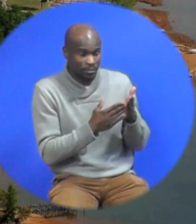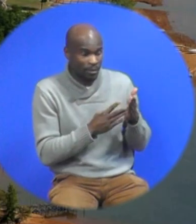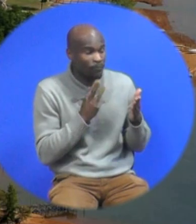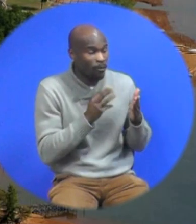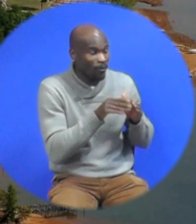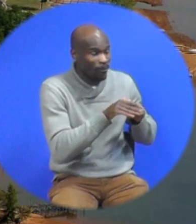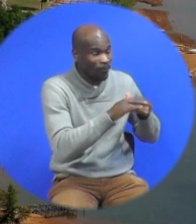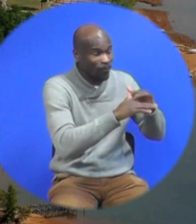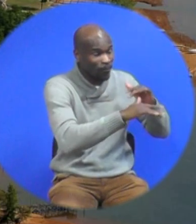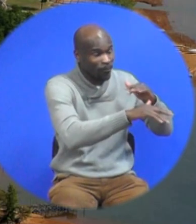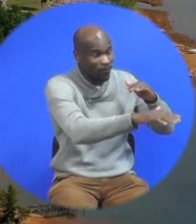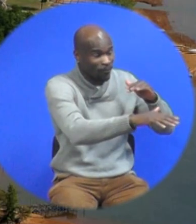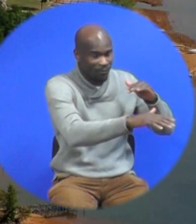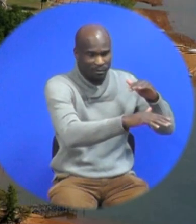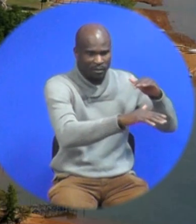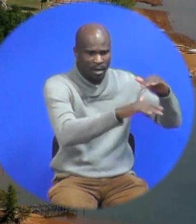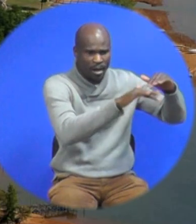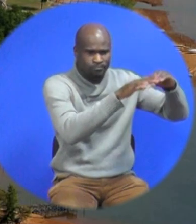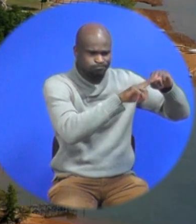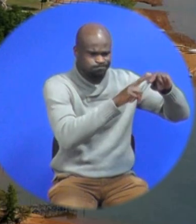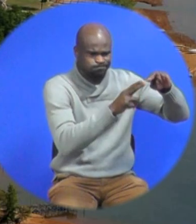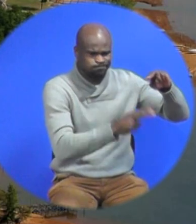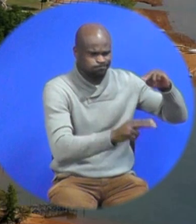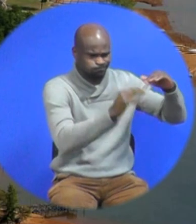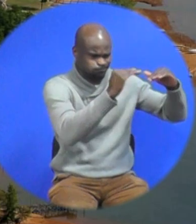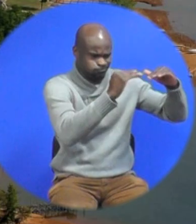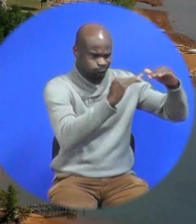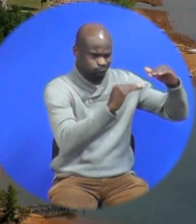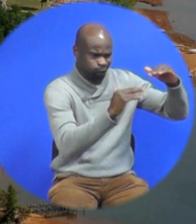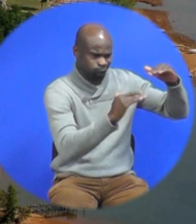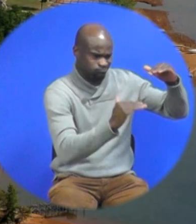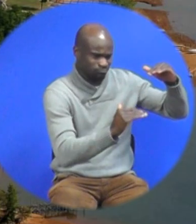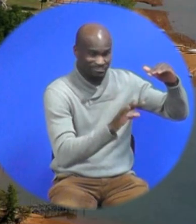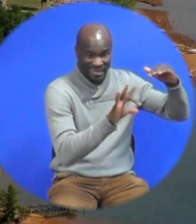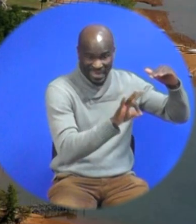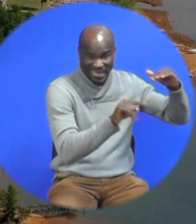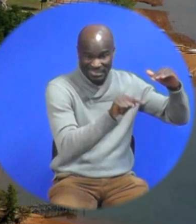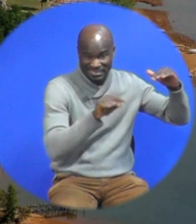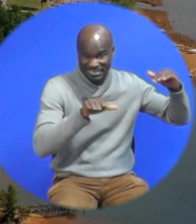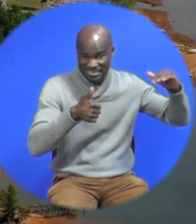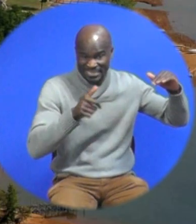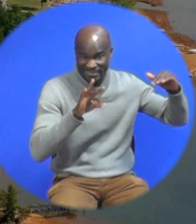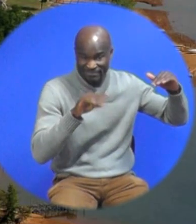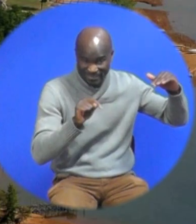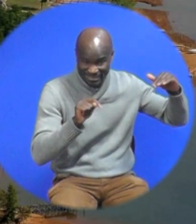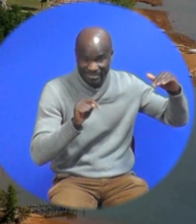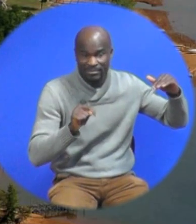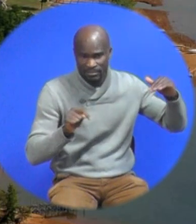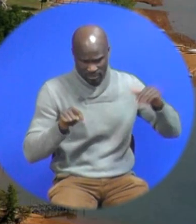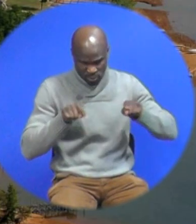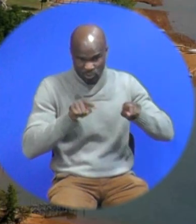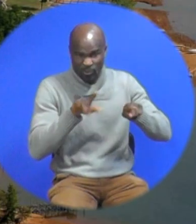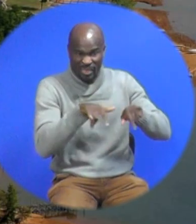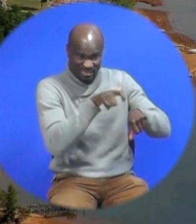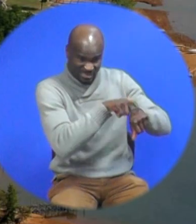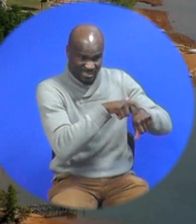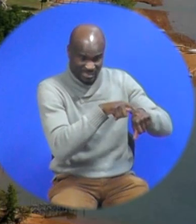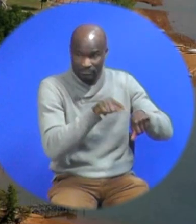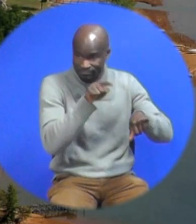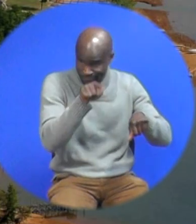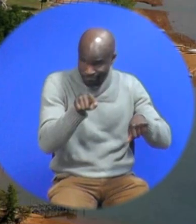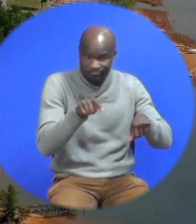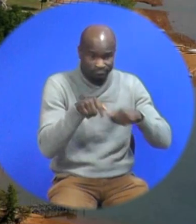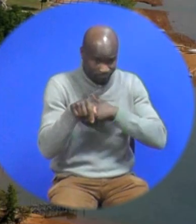over 8 to 10 feet during that time frame, as many of you and Miss Sandy certainly was the manager here when we were going through all that,